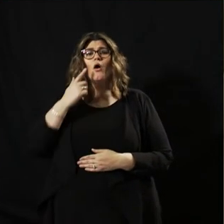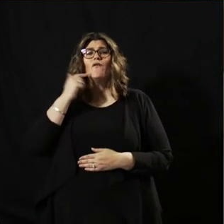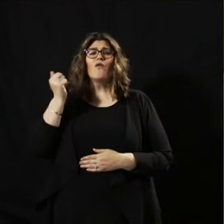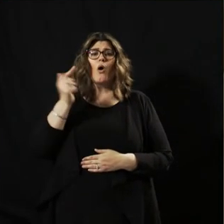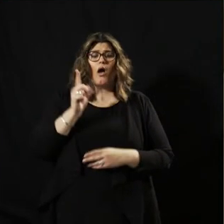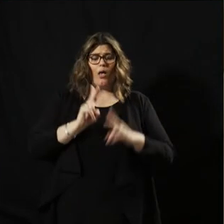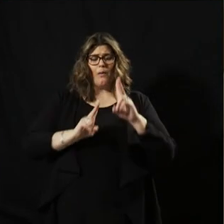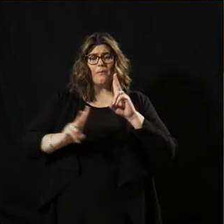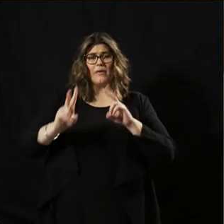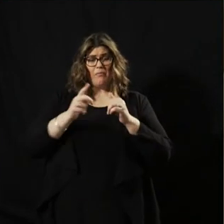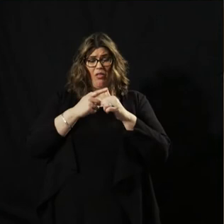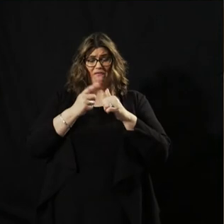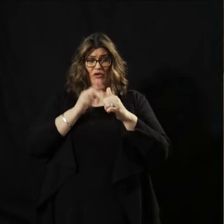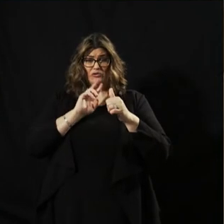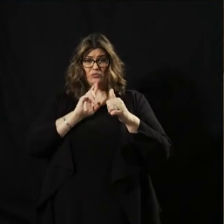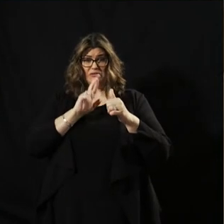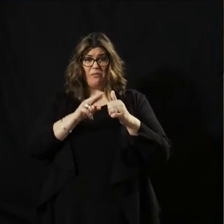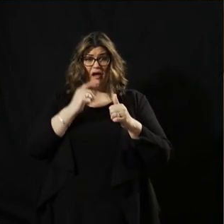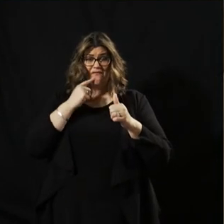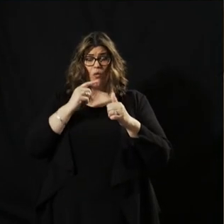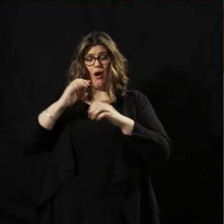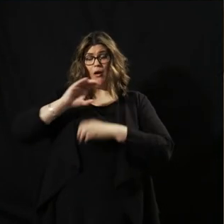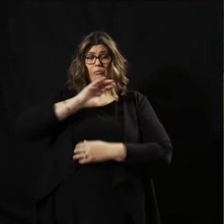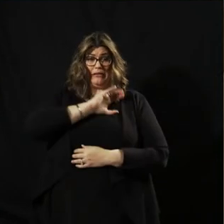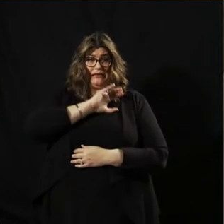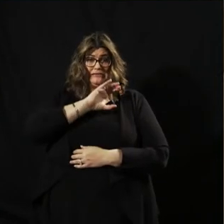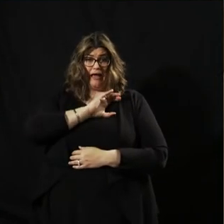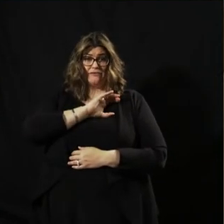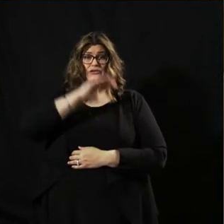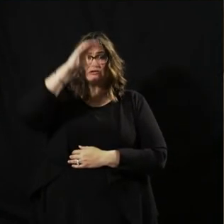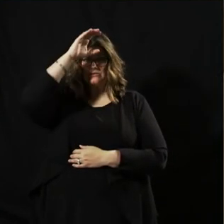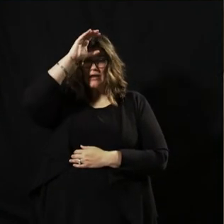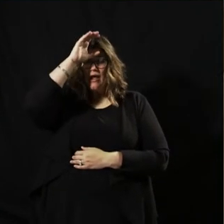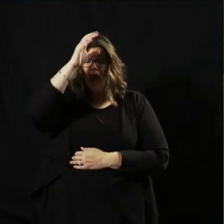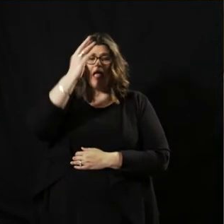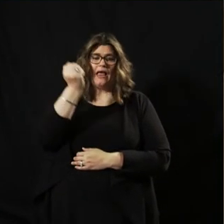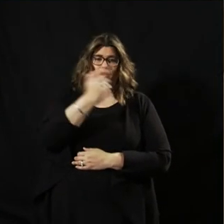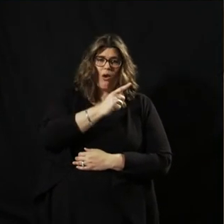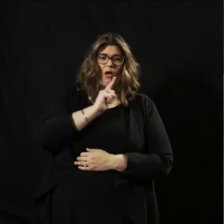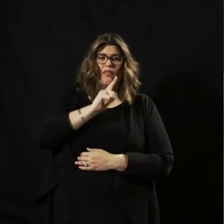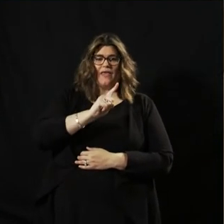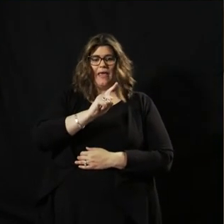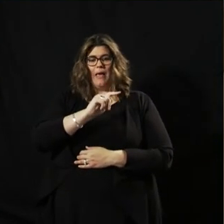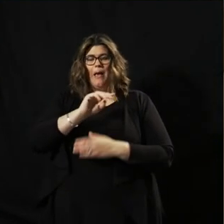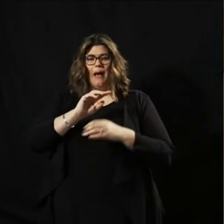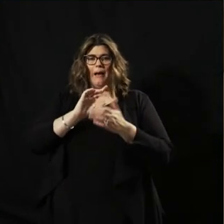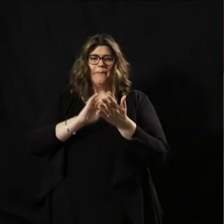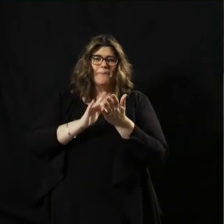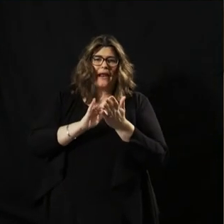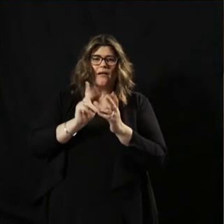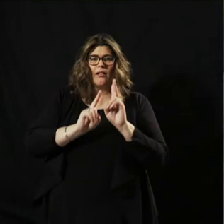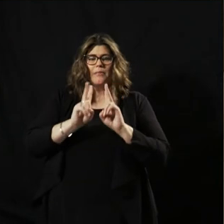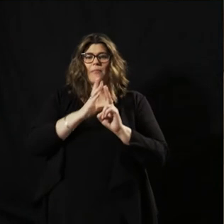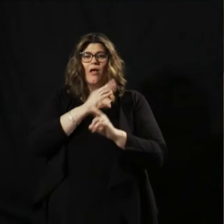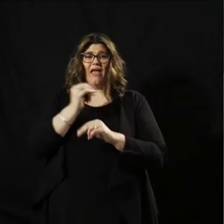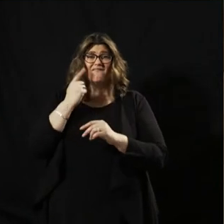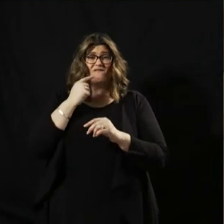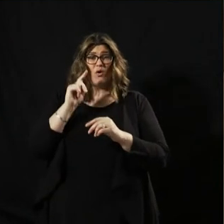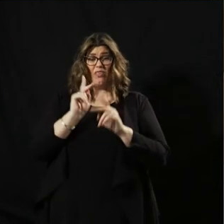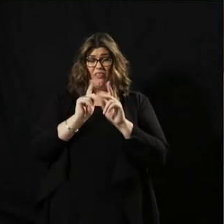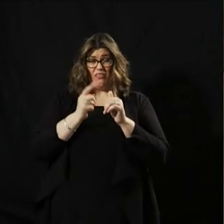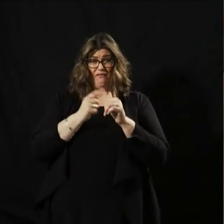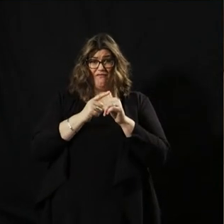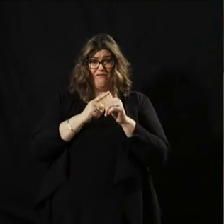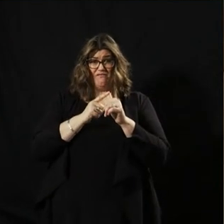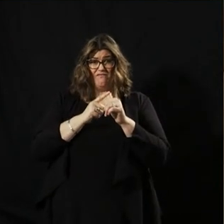first responders, police officers, and medical personnel, especially those who are on the front lines of